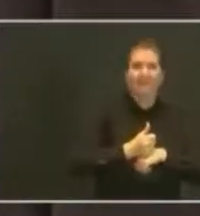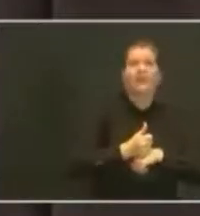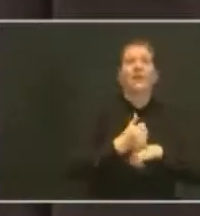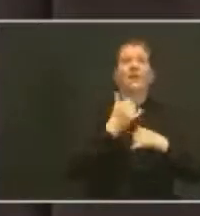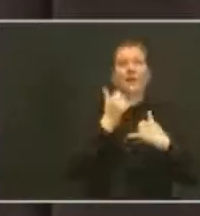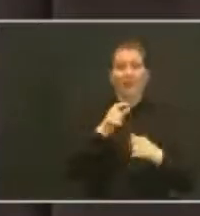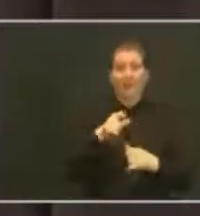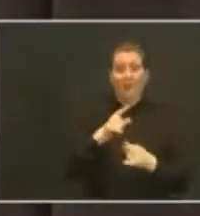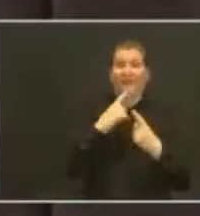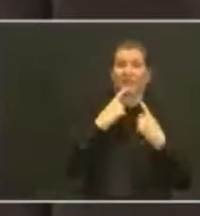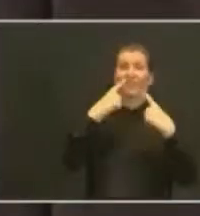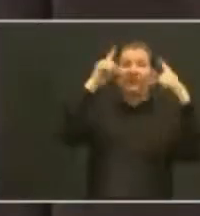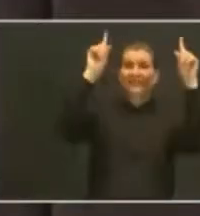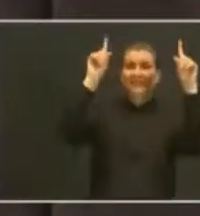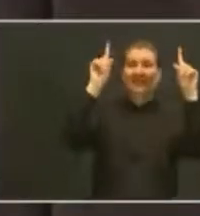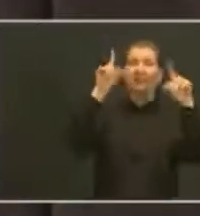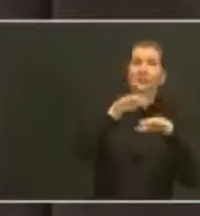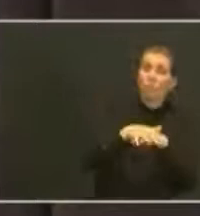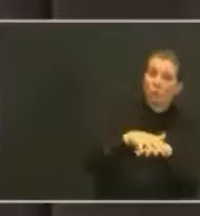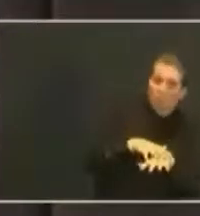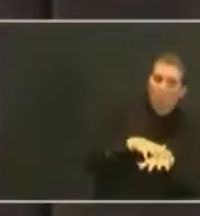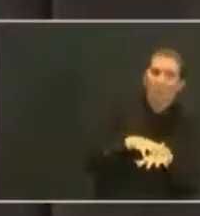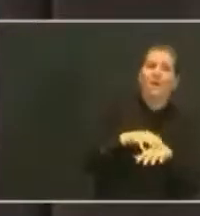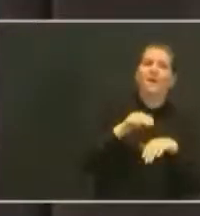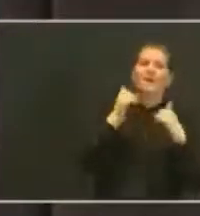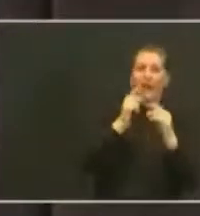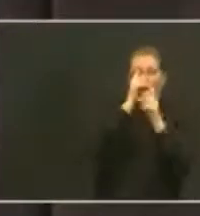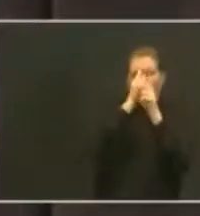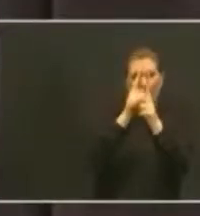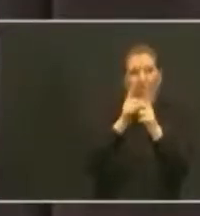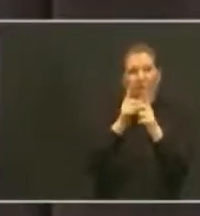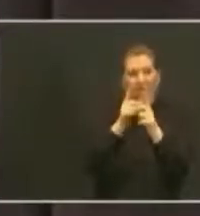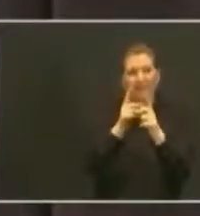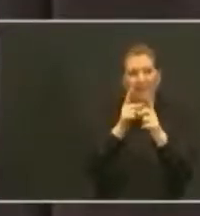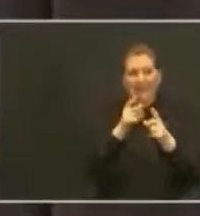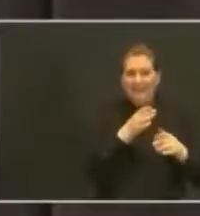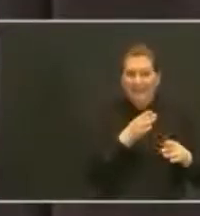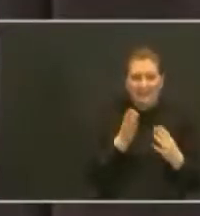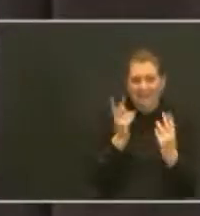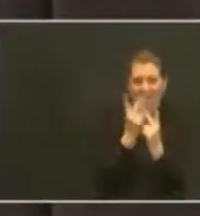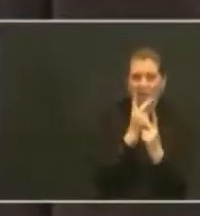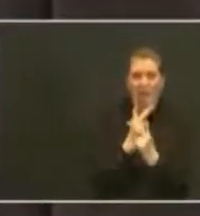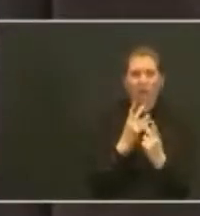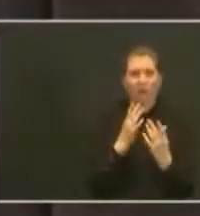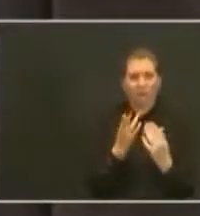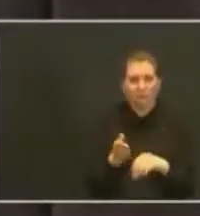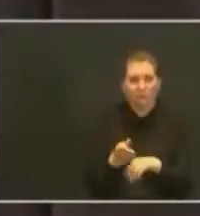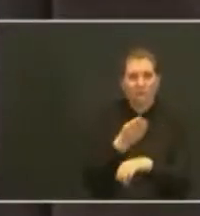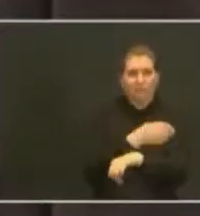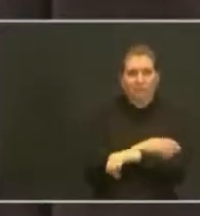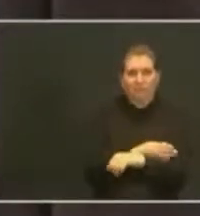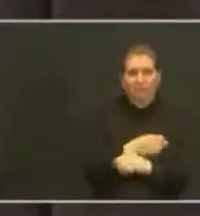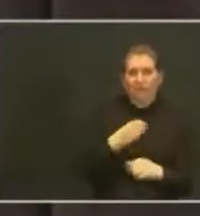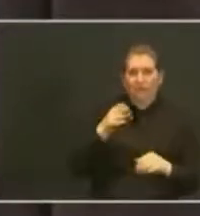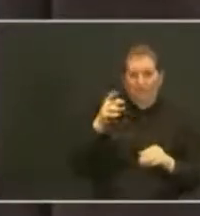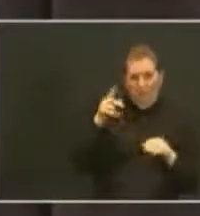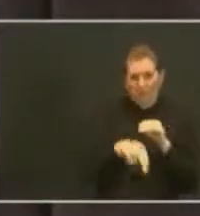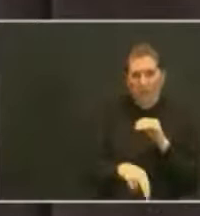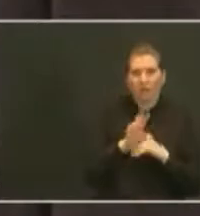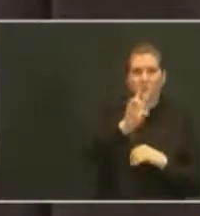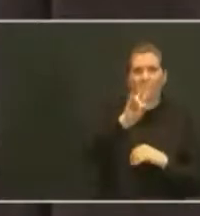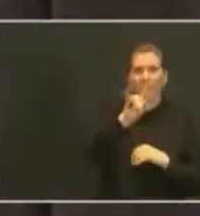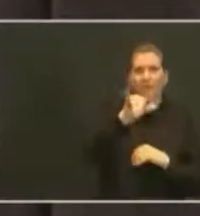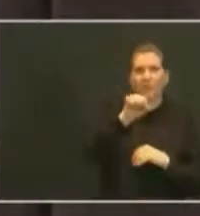to, and we no longer need to stay with that. We have to get quicker, shrink that time from 14 days to at